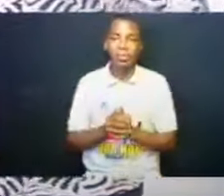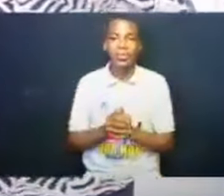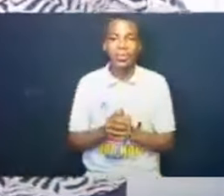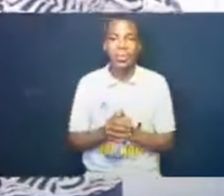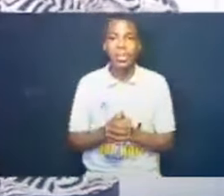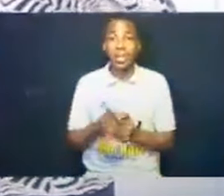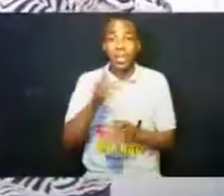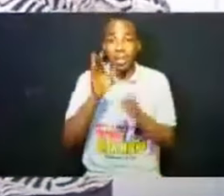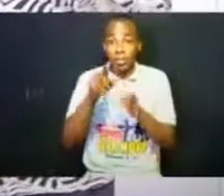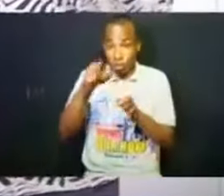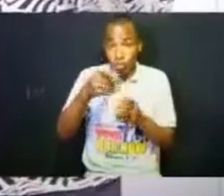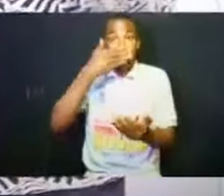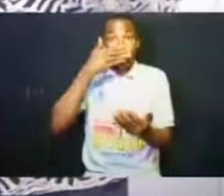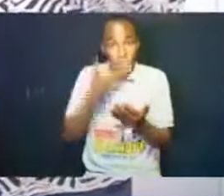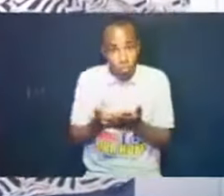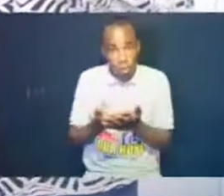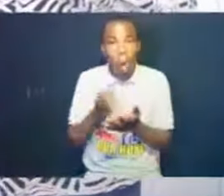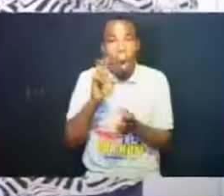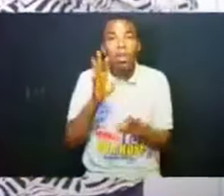person. Yeah, we are papa. Or